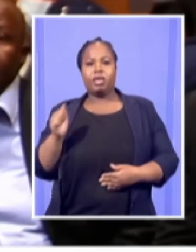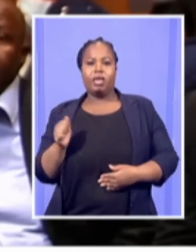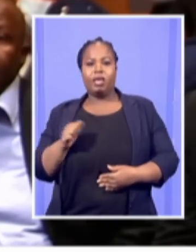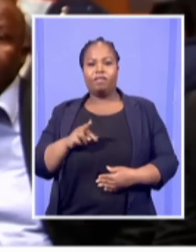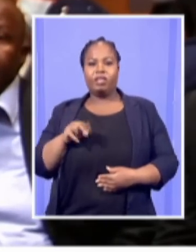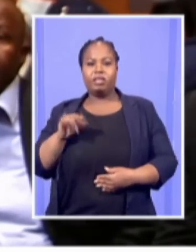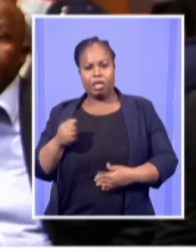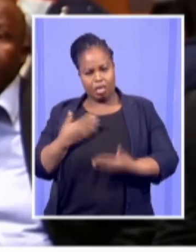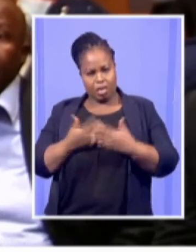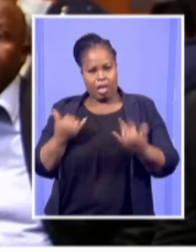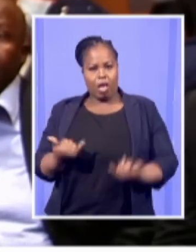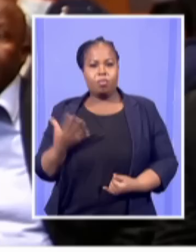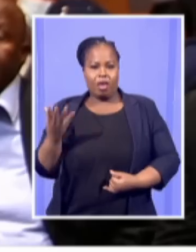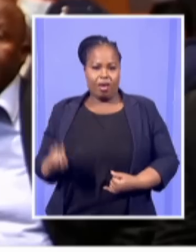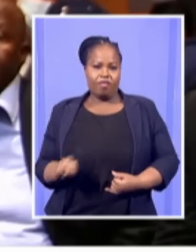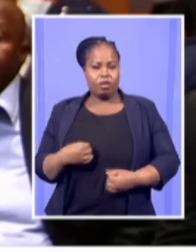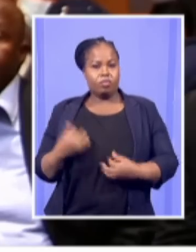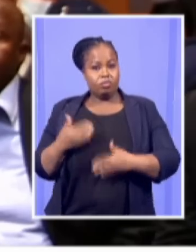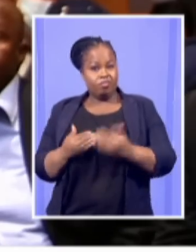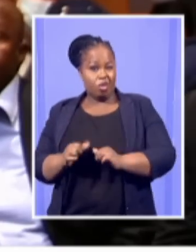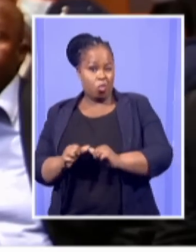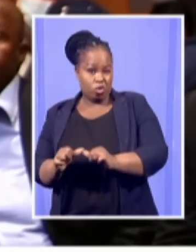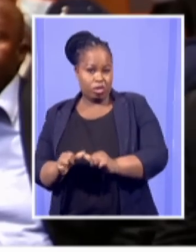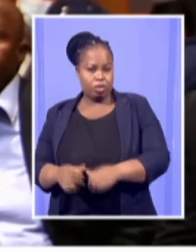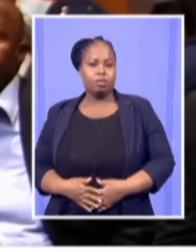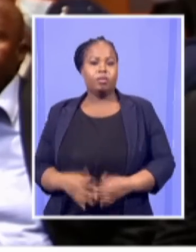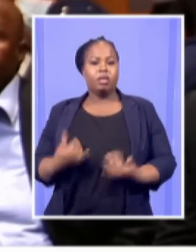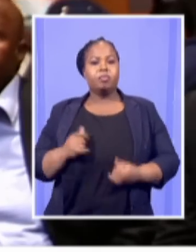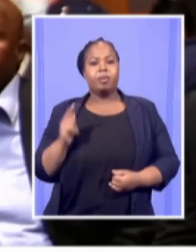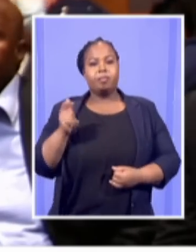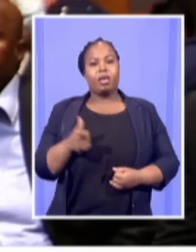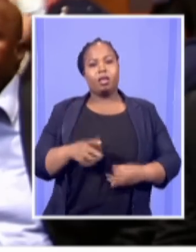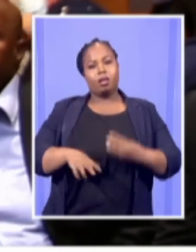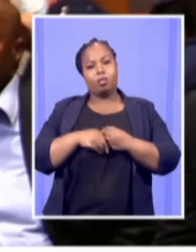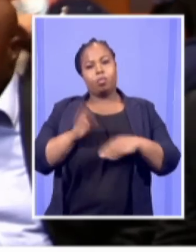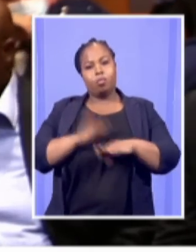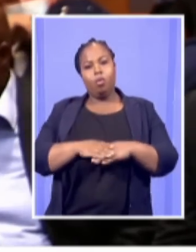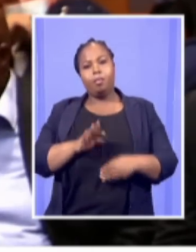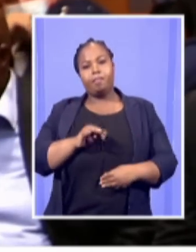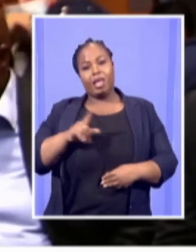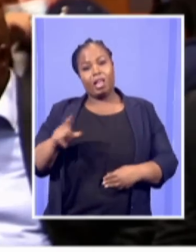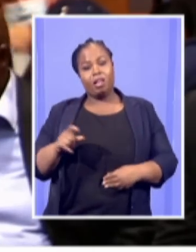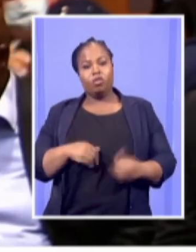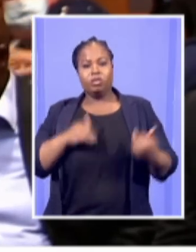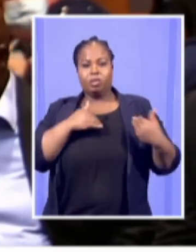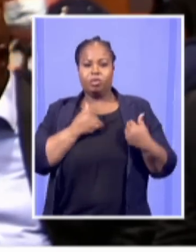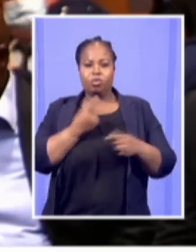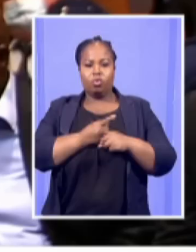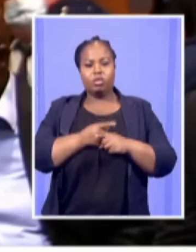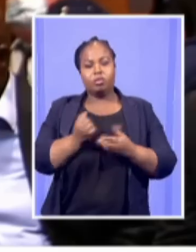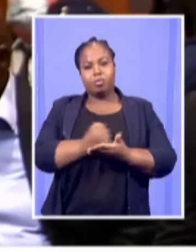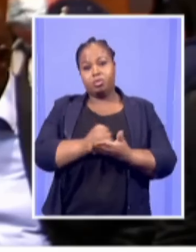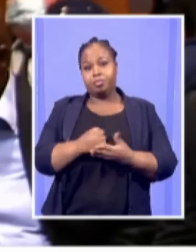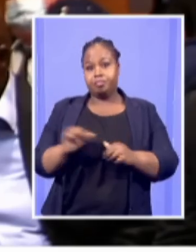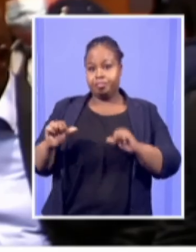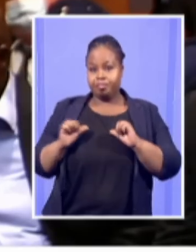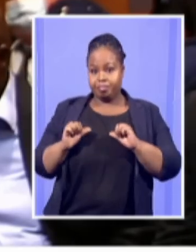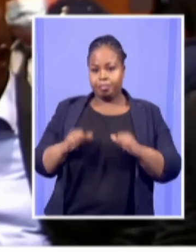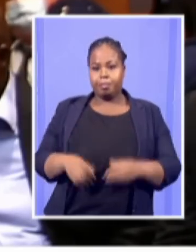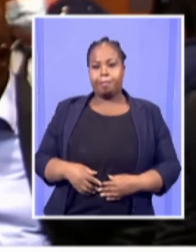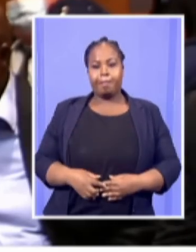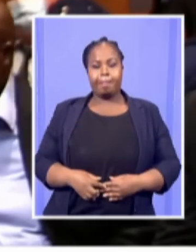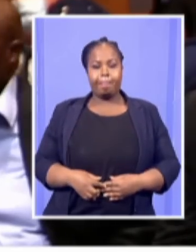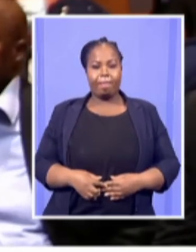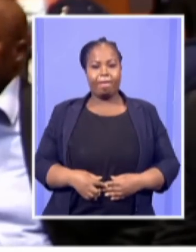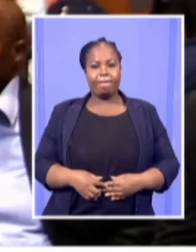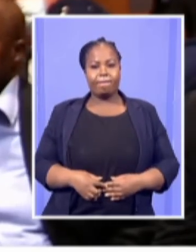which I am currently in the process of doing. I've paid an additional bail amount as security until the passport is returned to that